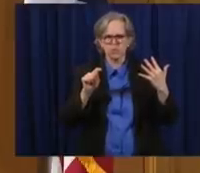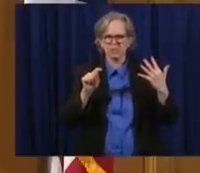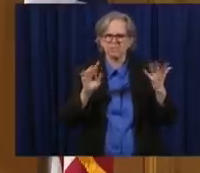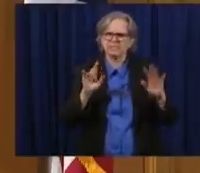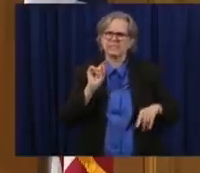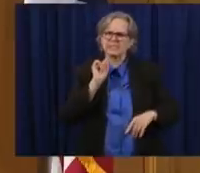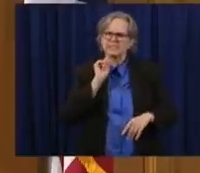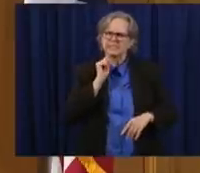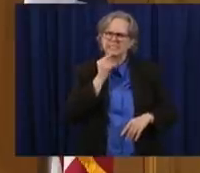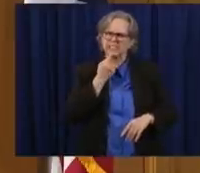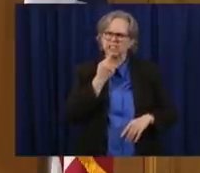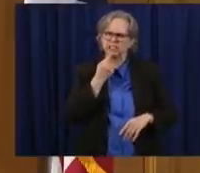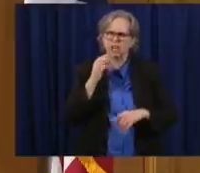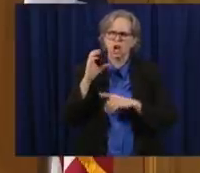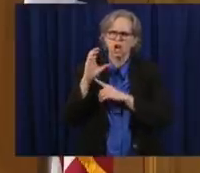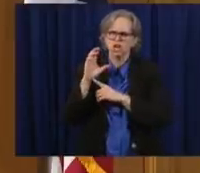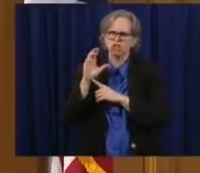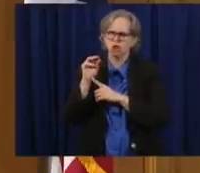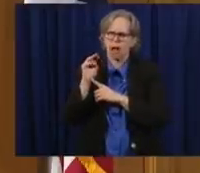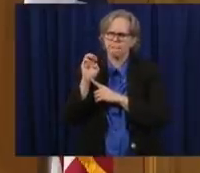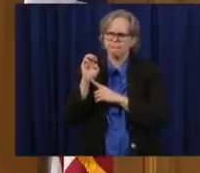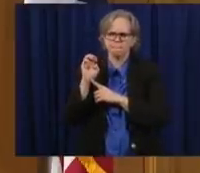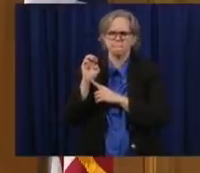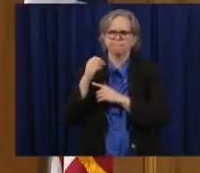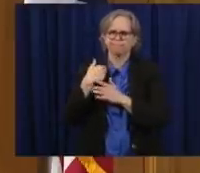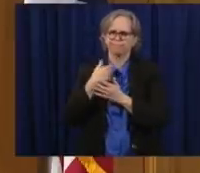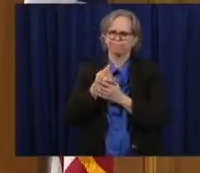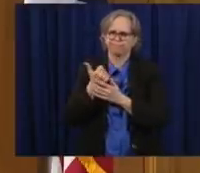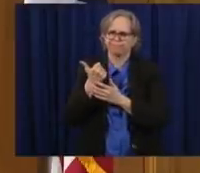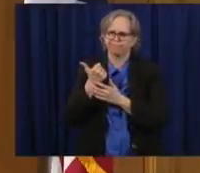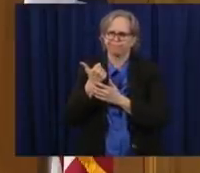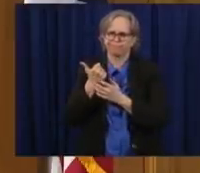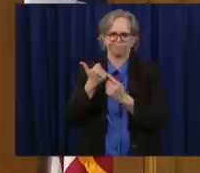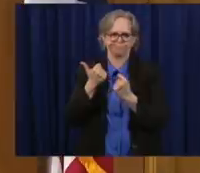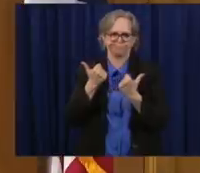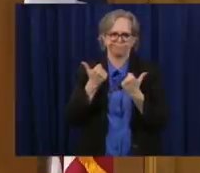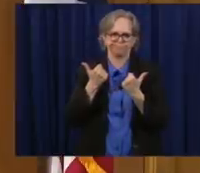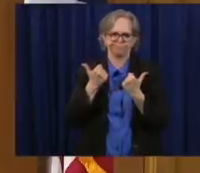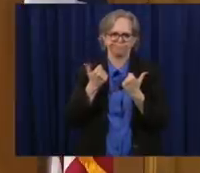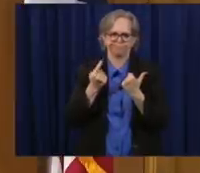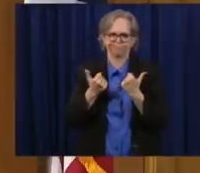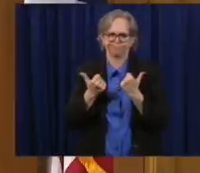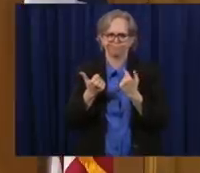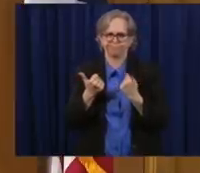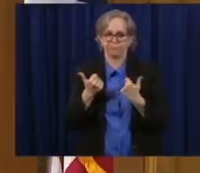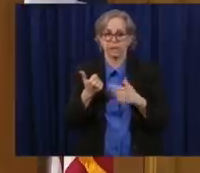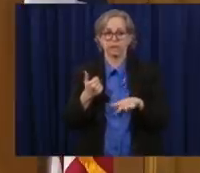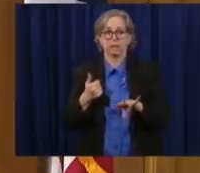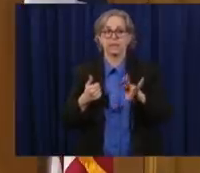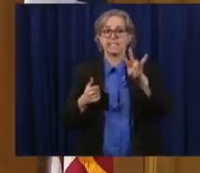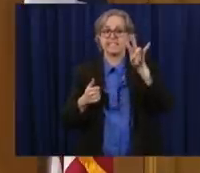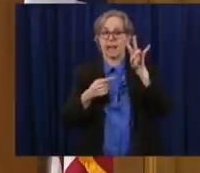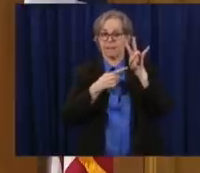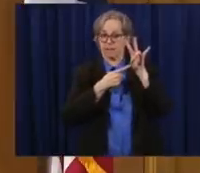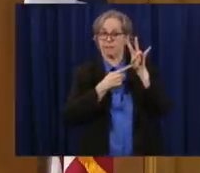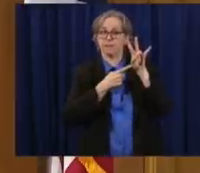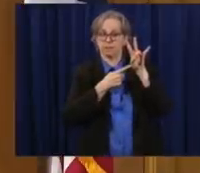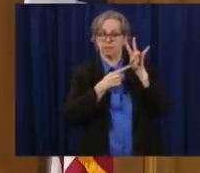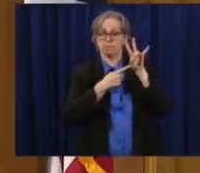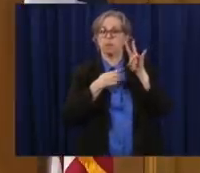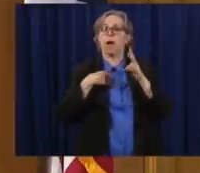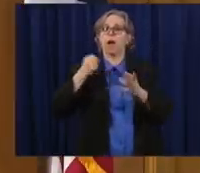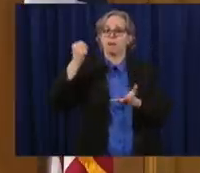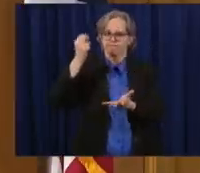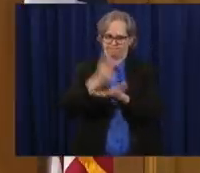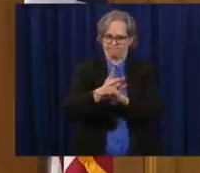serious offenses. So the 7 that we are granting, that number is going to be shared